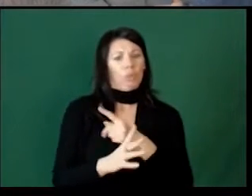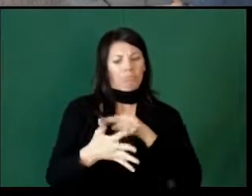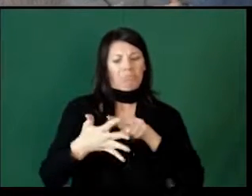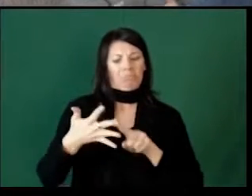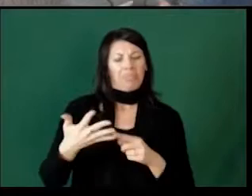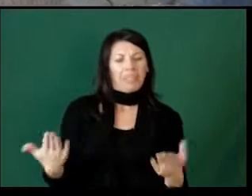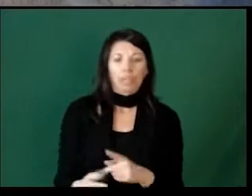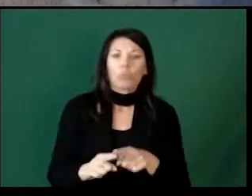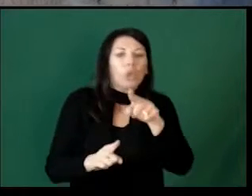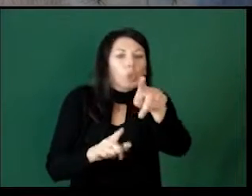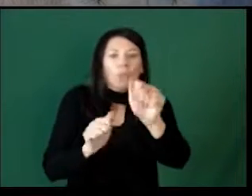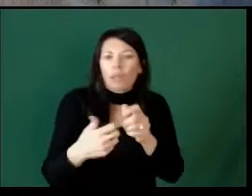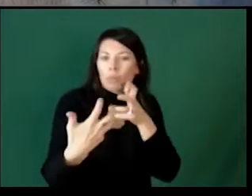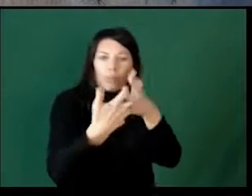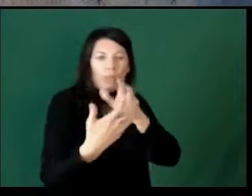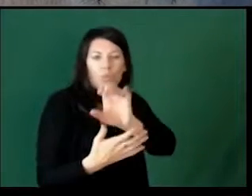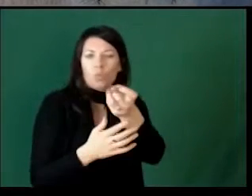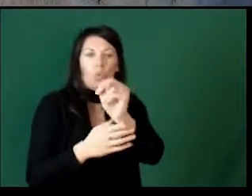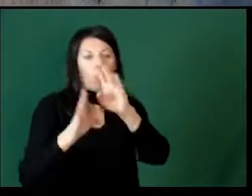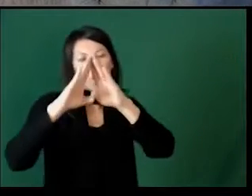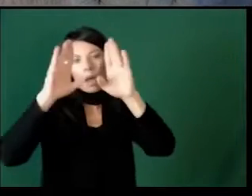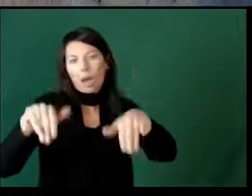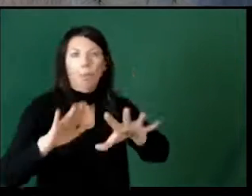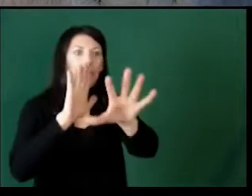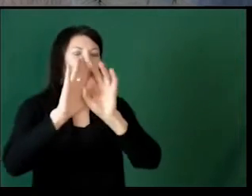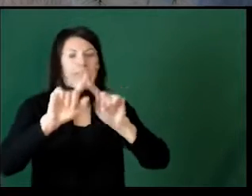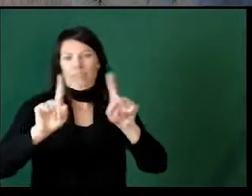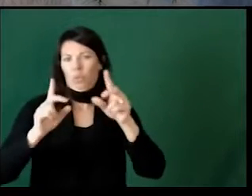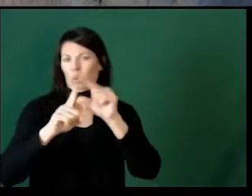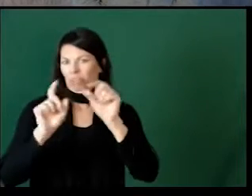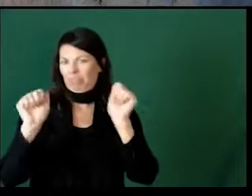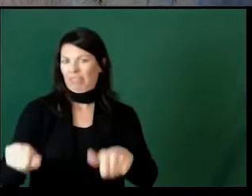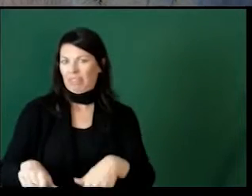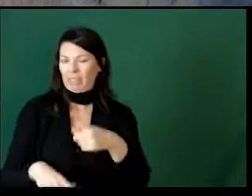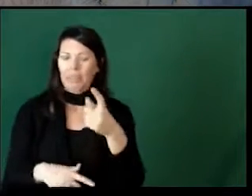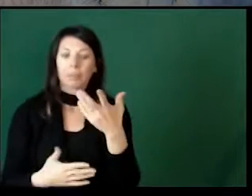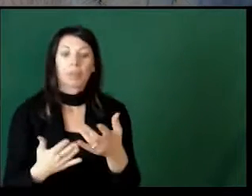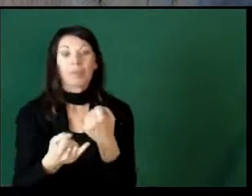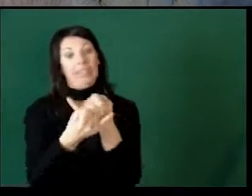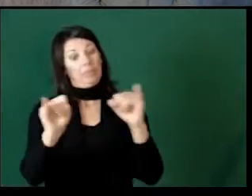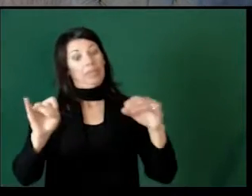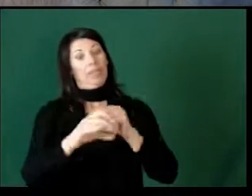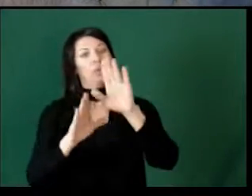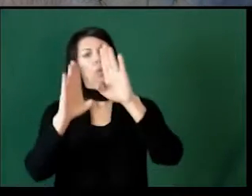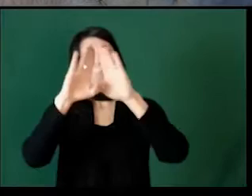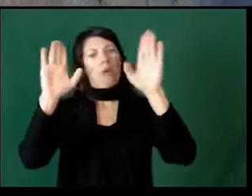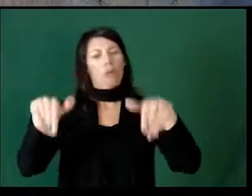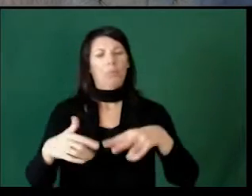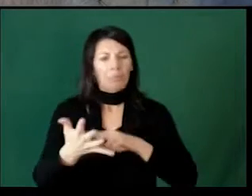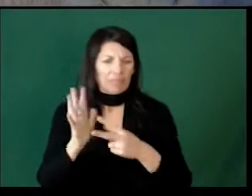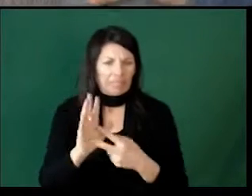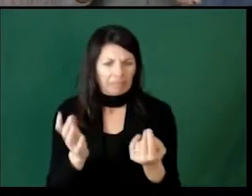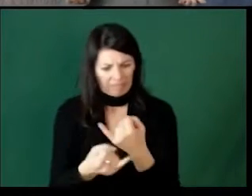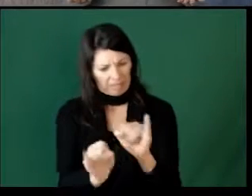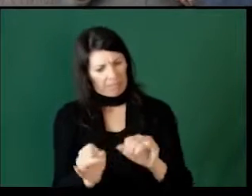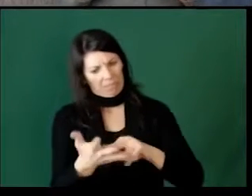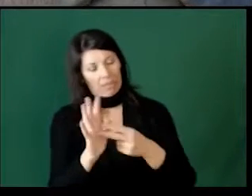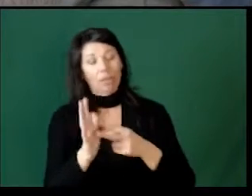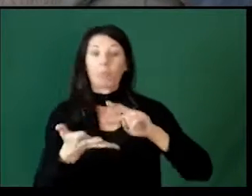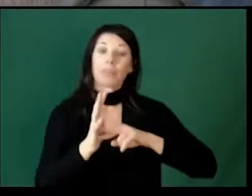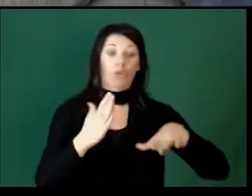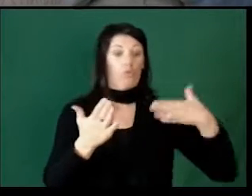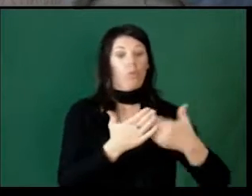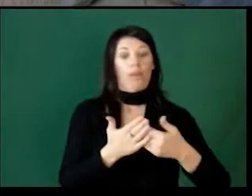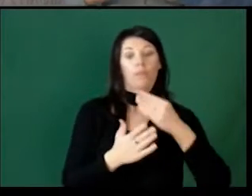that here at school, but you can make this individualized to your home. If you're using independence in your home, what does that mean?